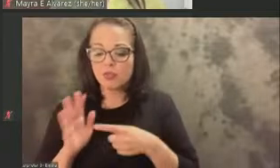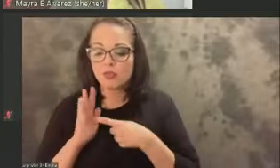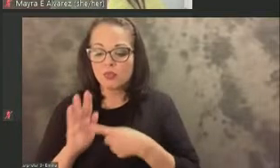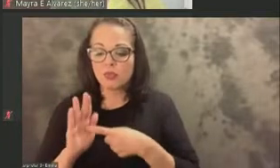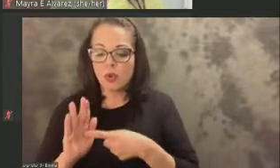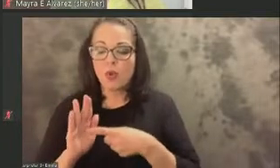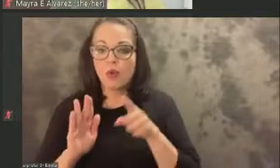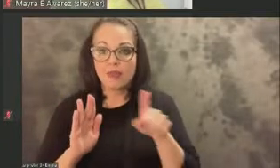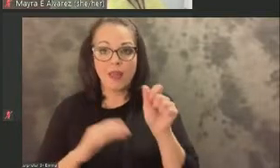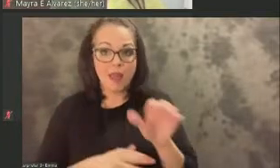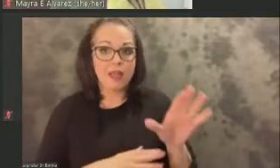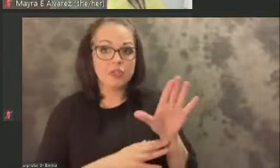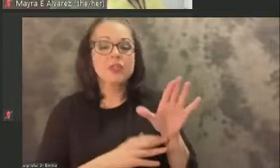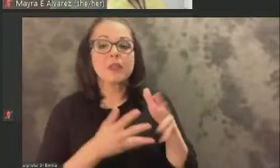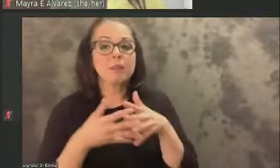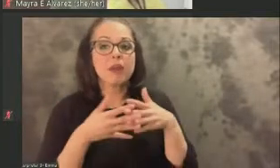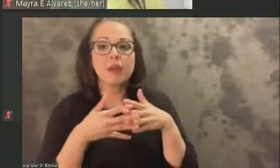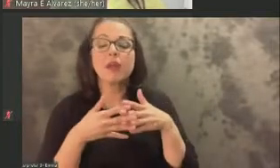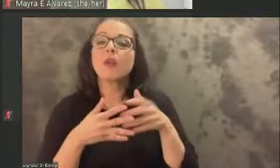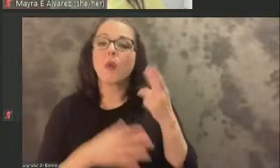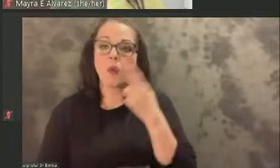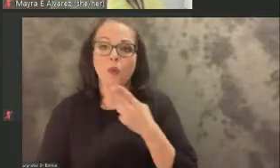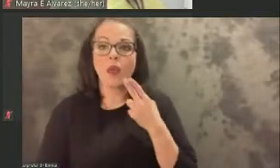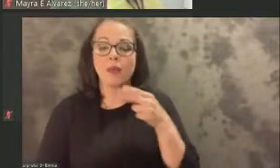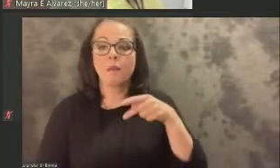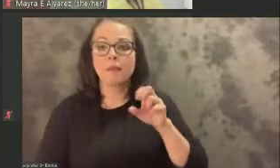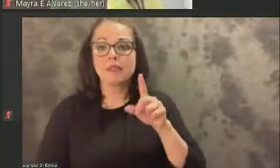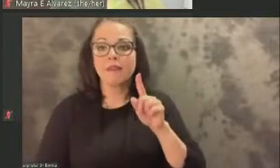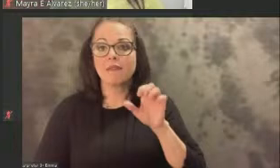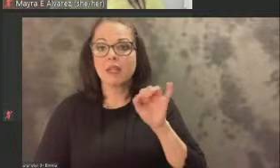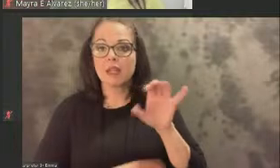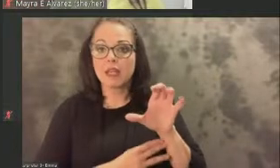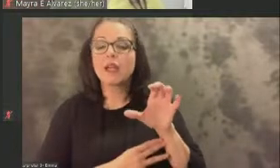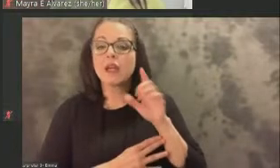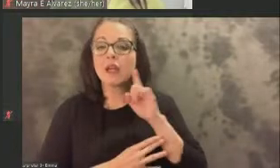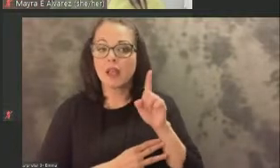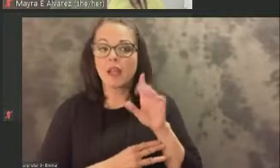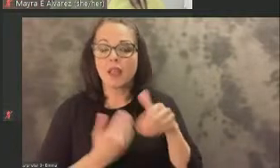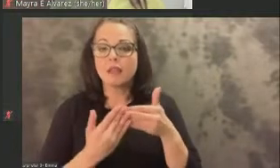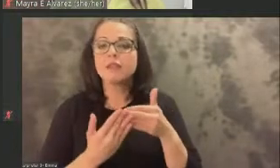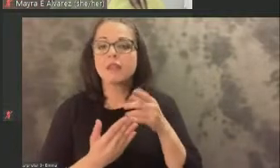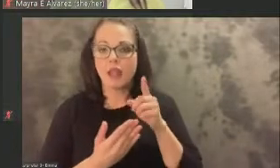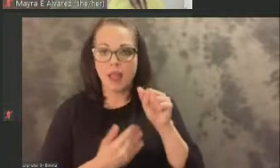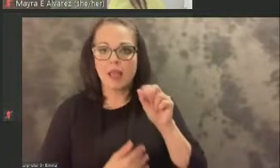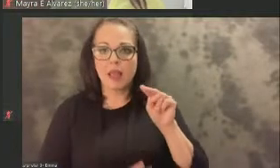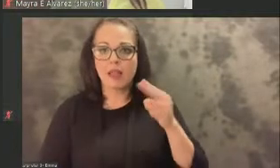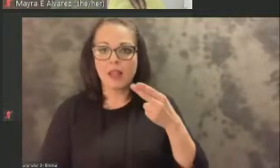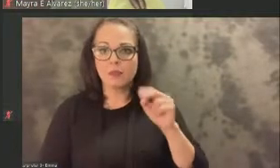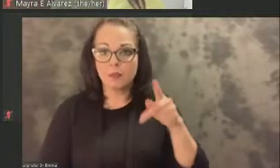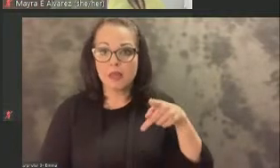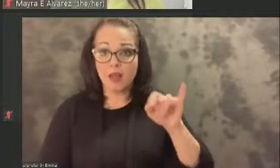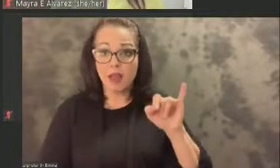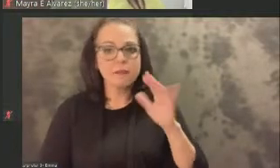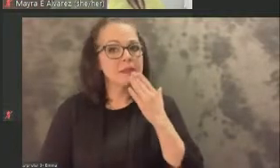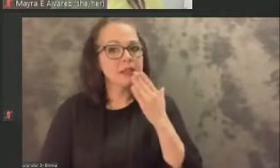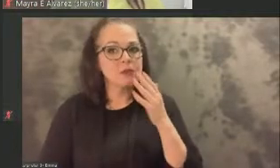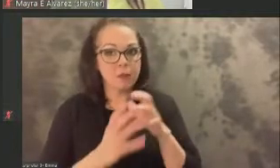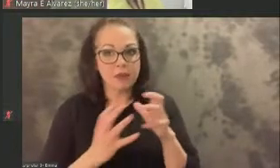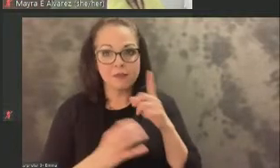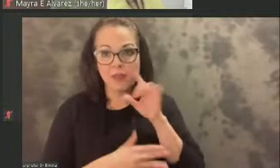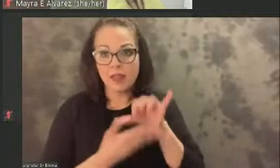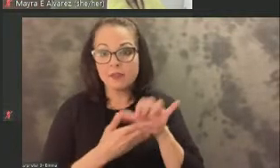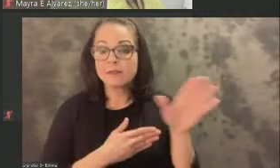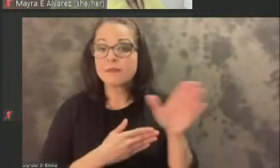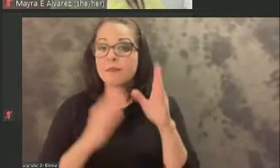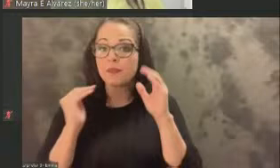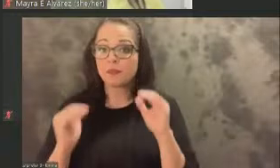Asian American, Native Hawaiian, Pacific Islander across those recommendations, A and HPI. Thank you so much. At this point,